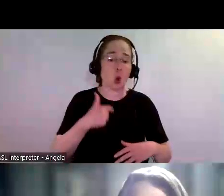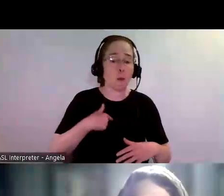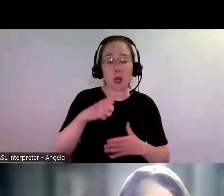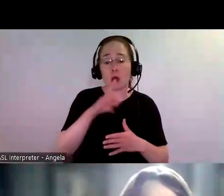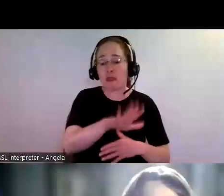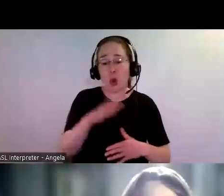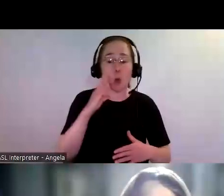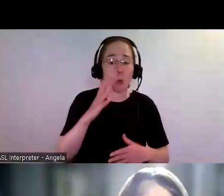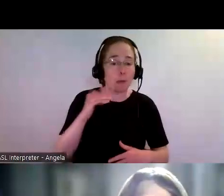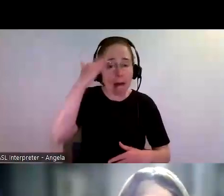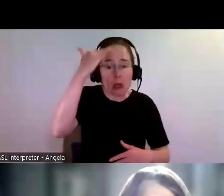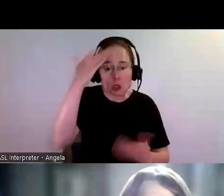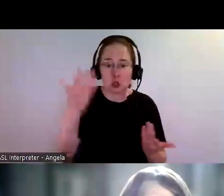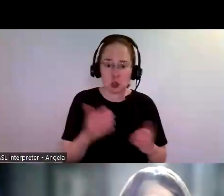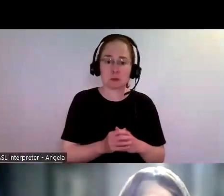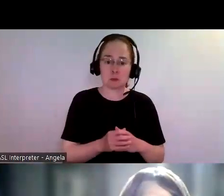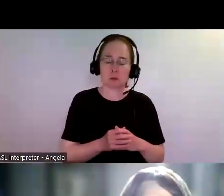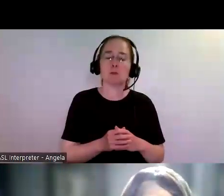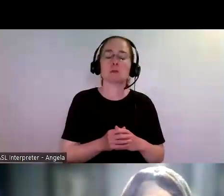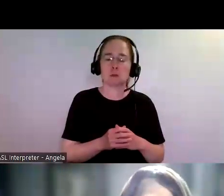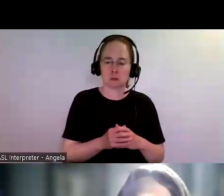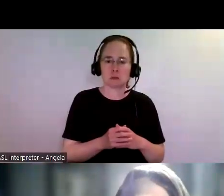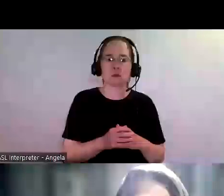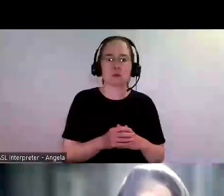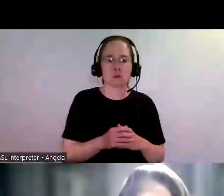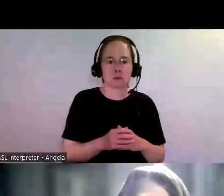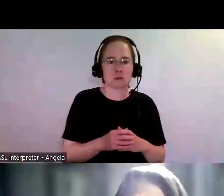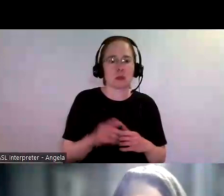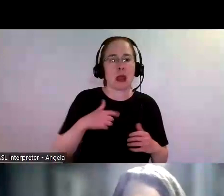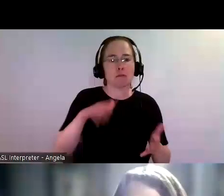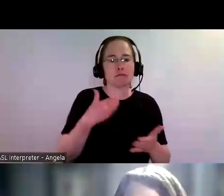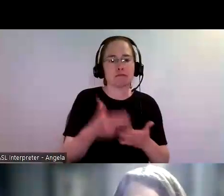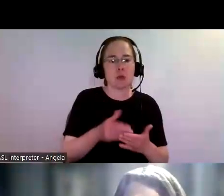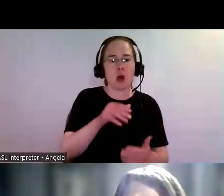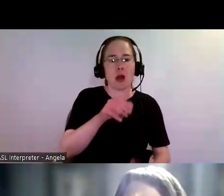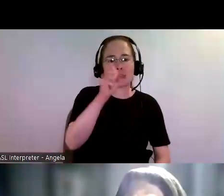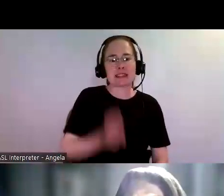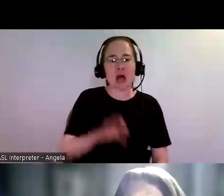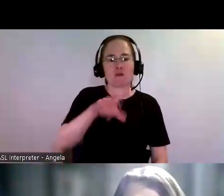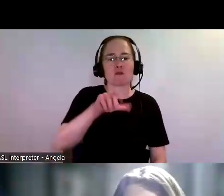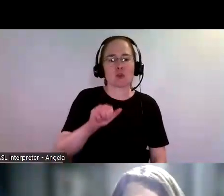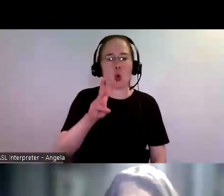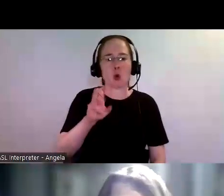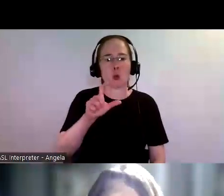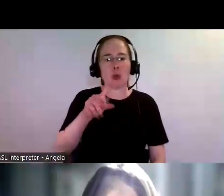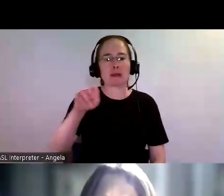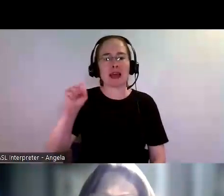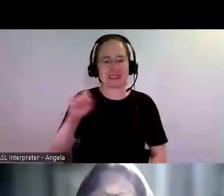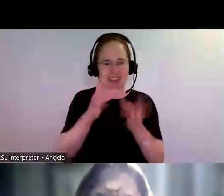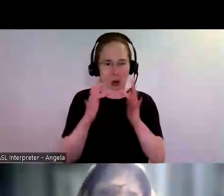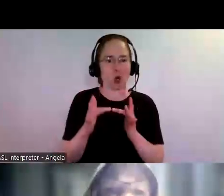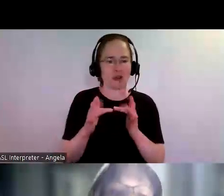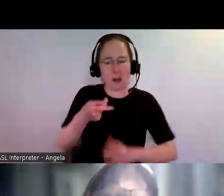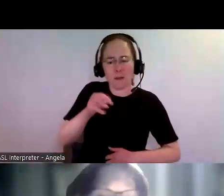had. I came to South Florida Wellness Network, which is a peer-run organization, as a parent looking for